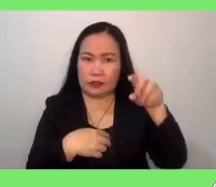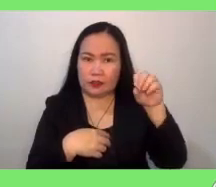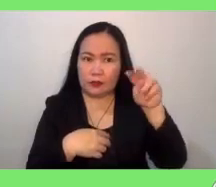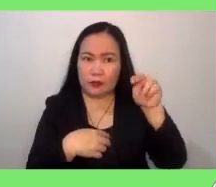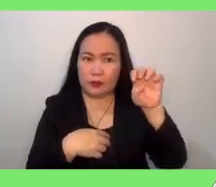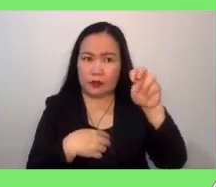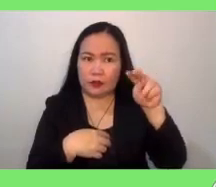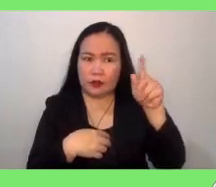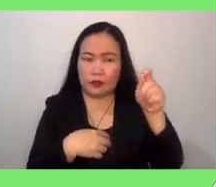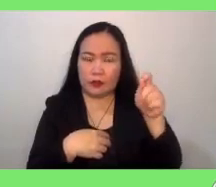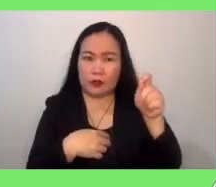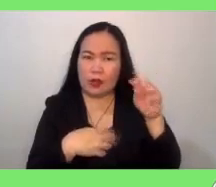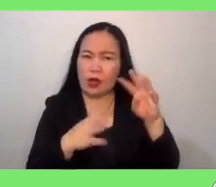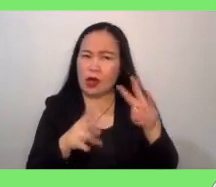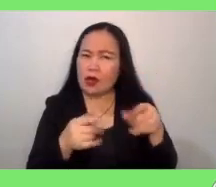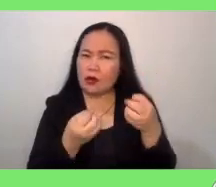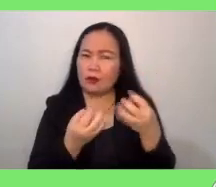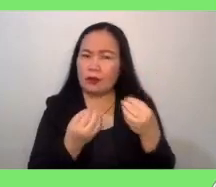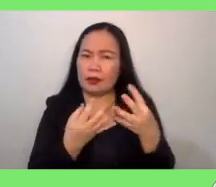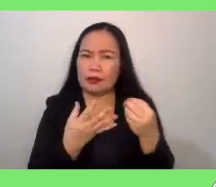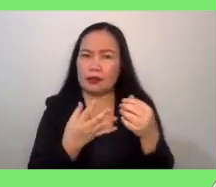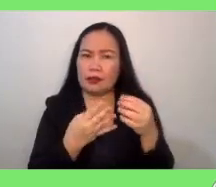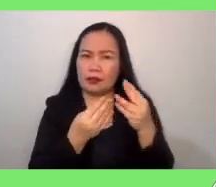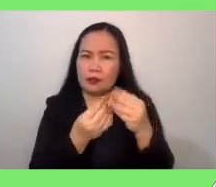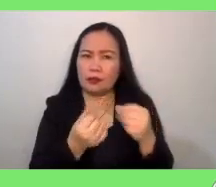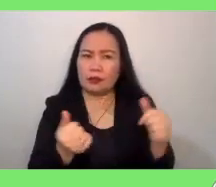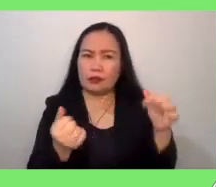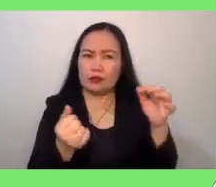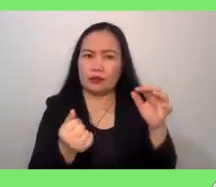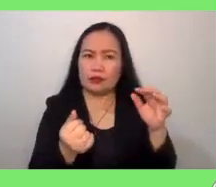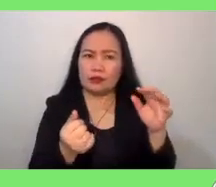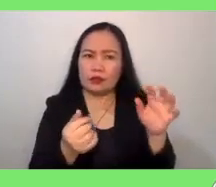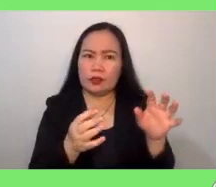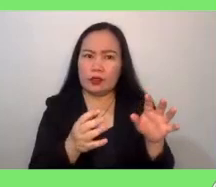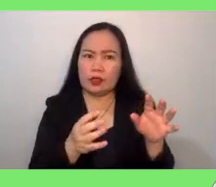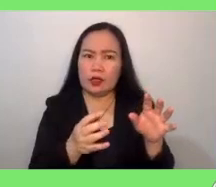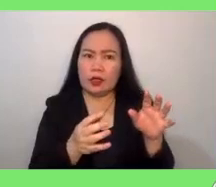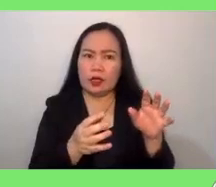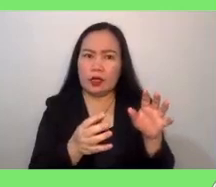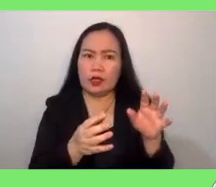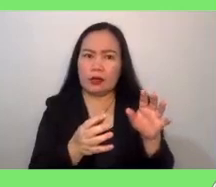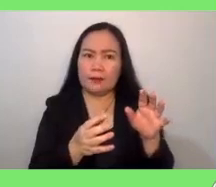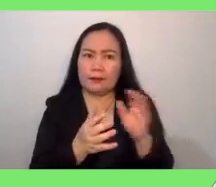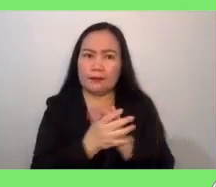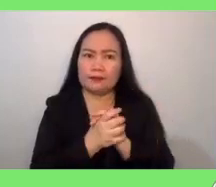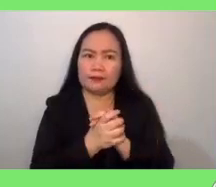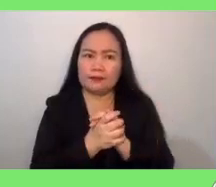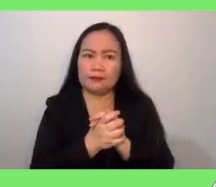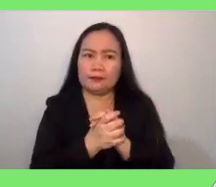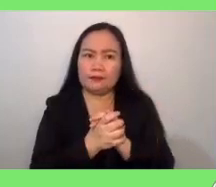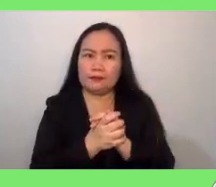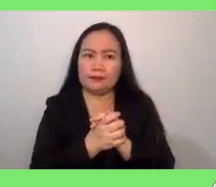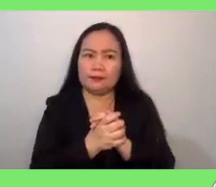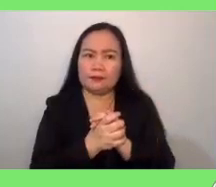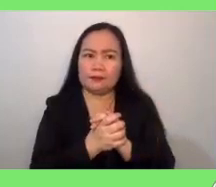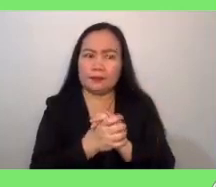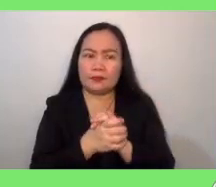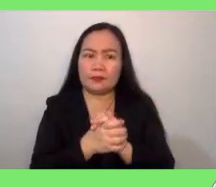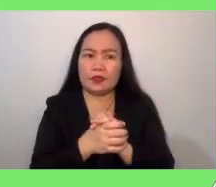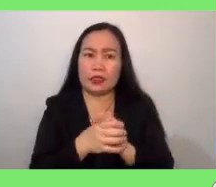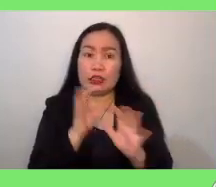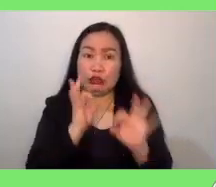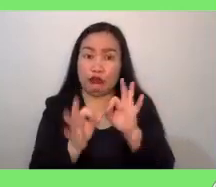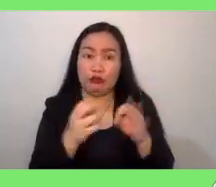solutions kaya ang lalabas kapag ang expression, ang equation natin ay merong